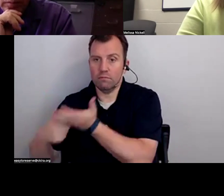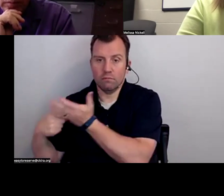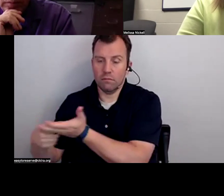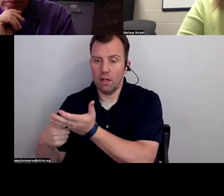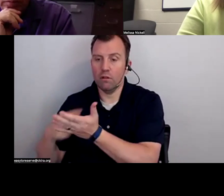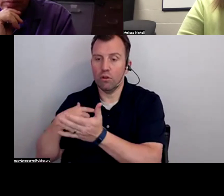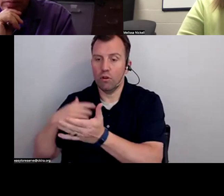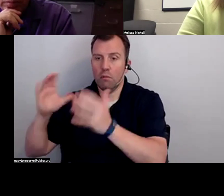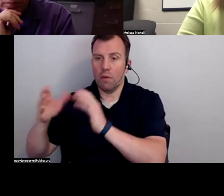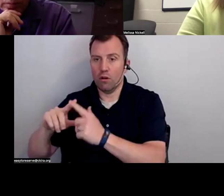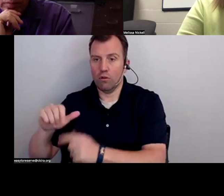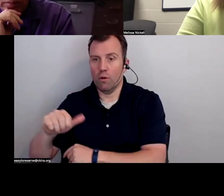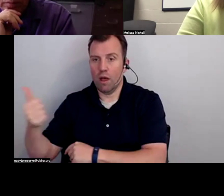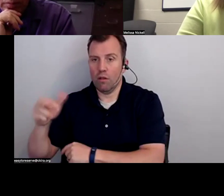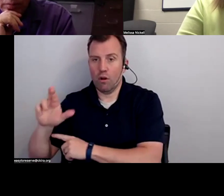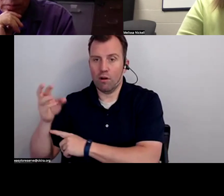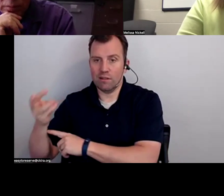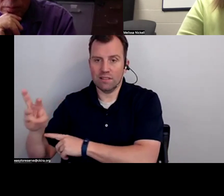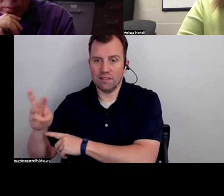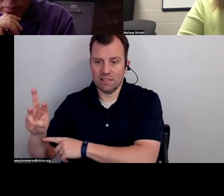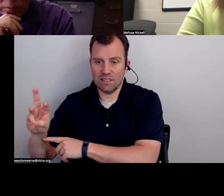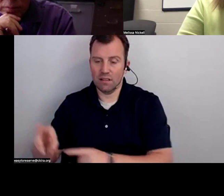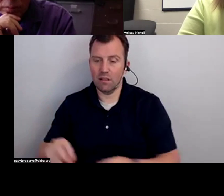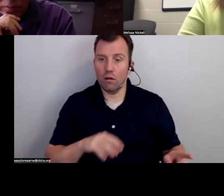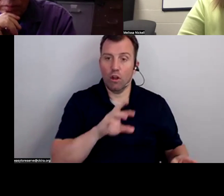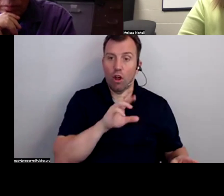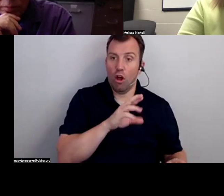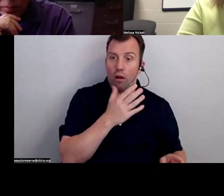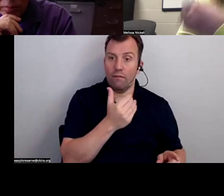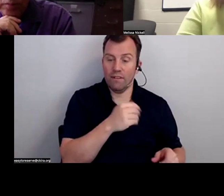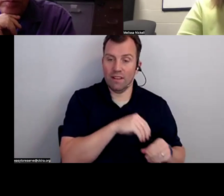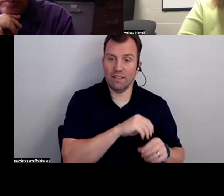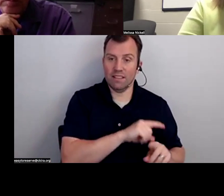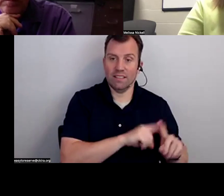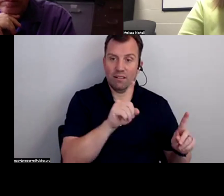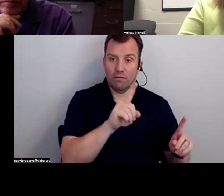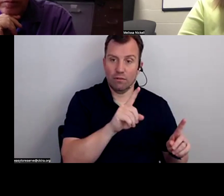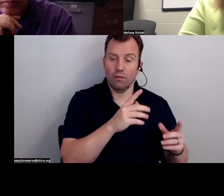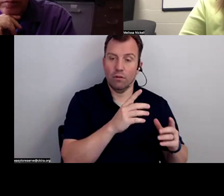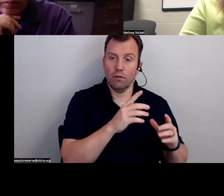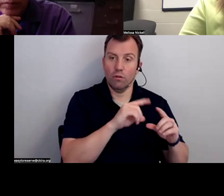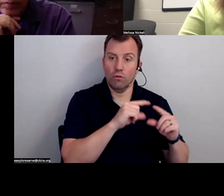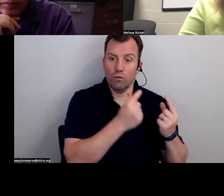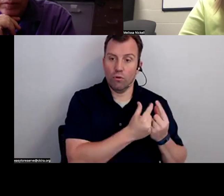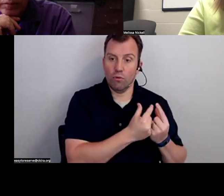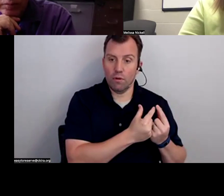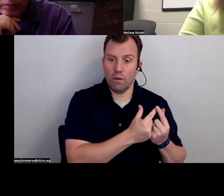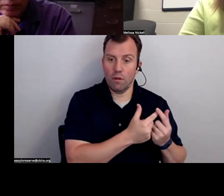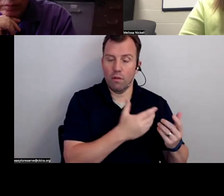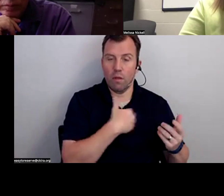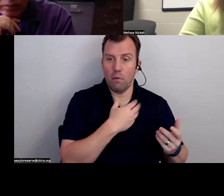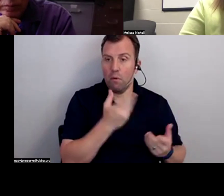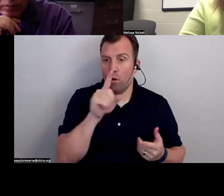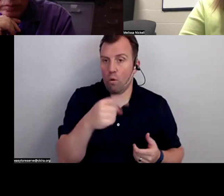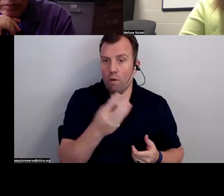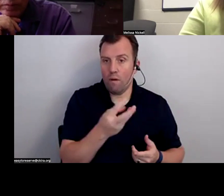being compared to other R16s, even though when an R15 is in another study, in a standing study section, there may be only a few of